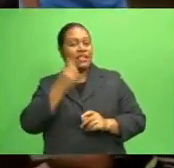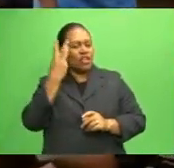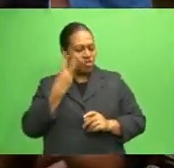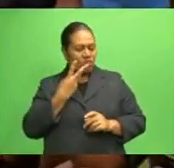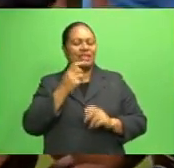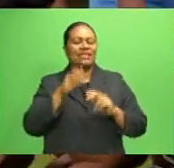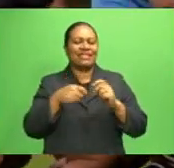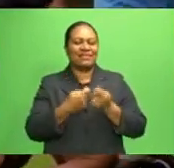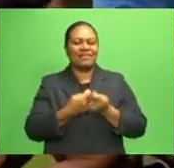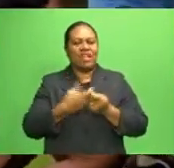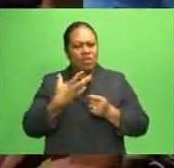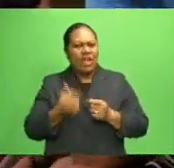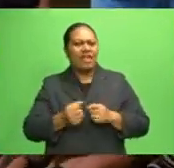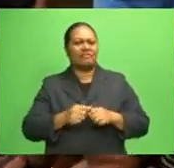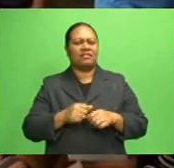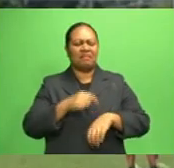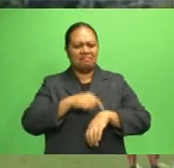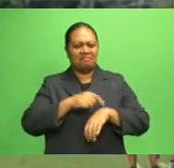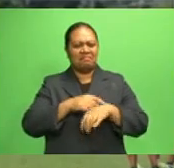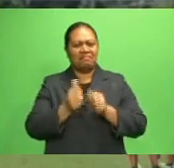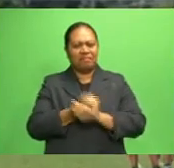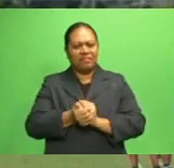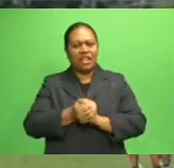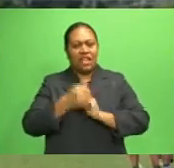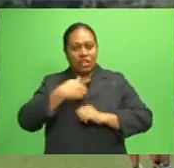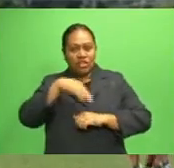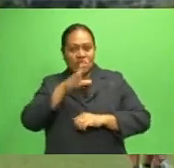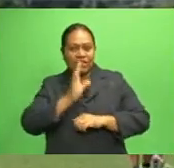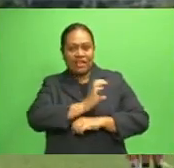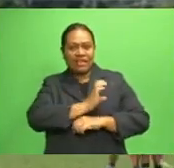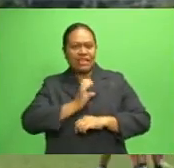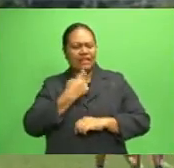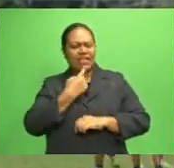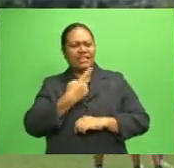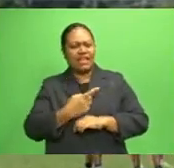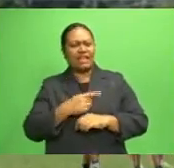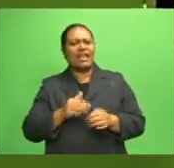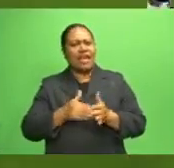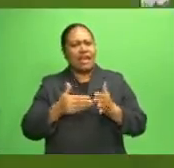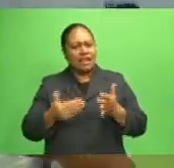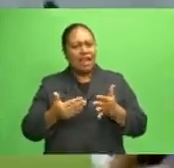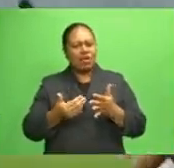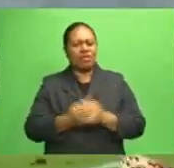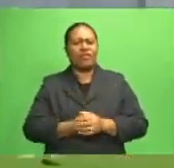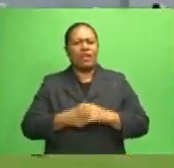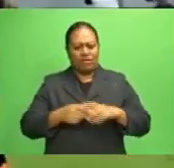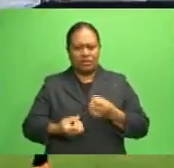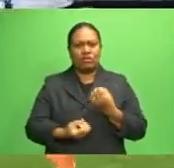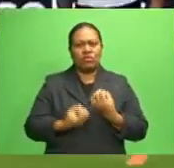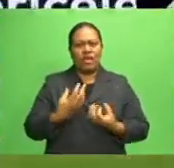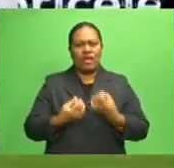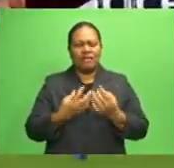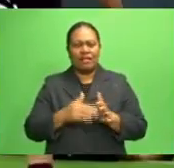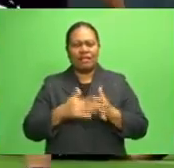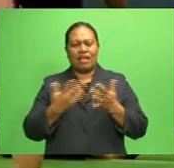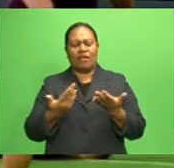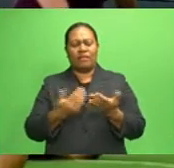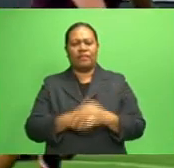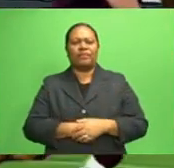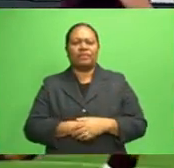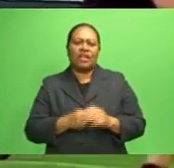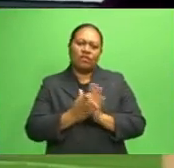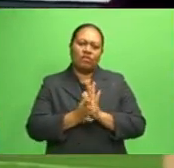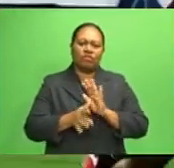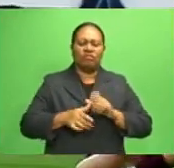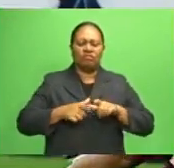teams to earn some game time. Chief Executive John O'Connor says until they are certain on travel relaxation, they will have to wait